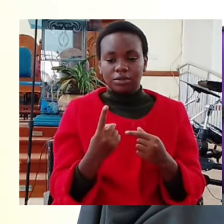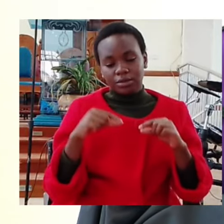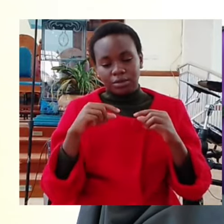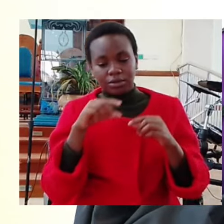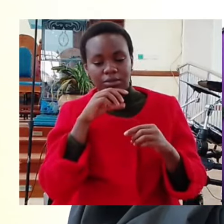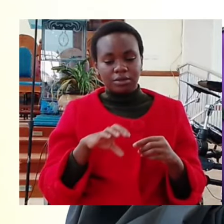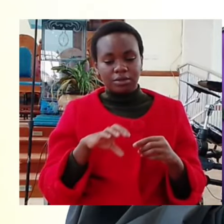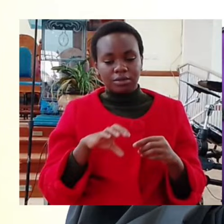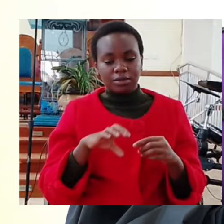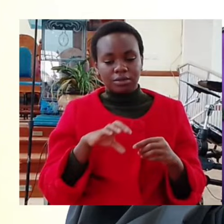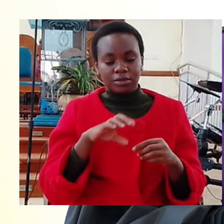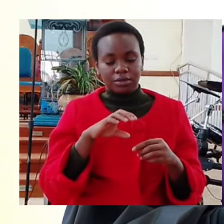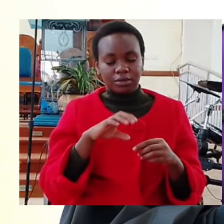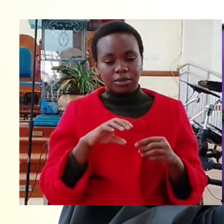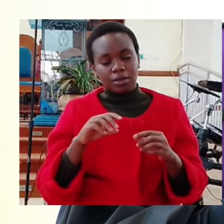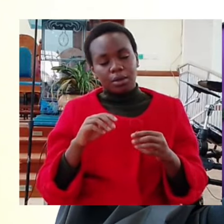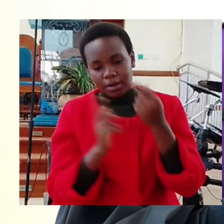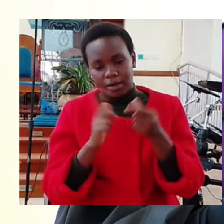keeli yake ngauka hage kuwa.